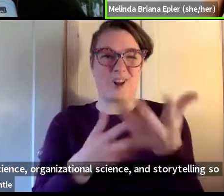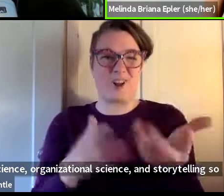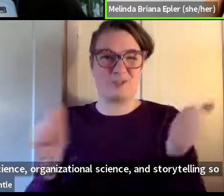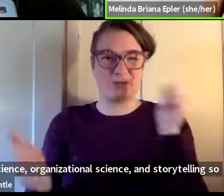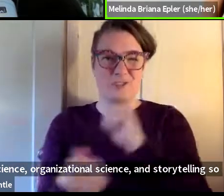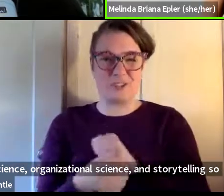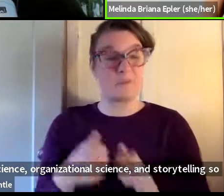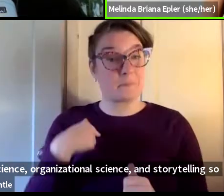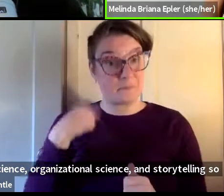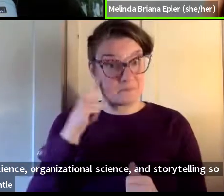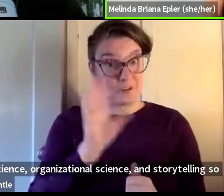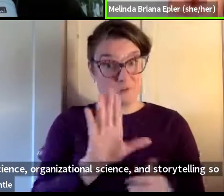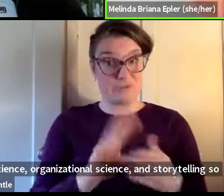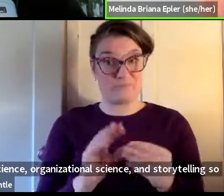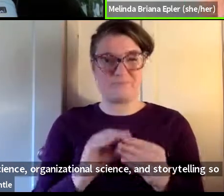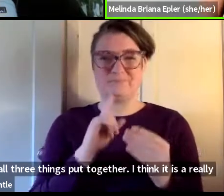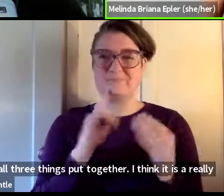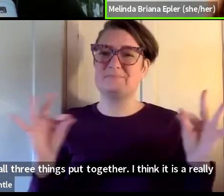what you said